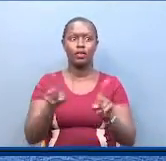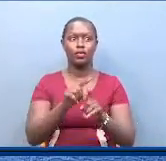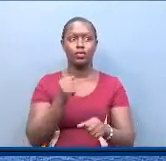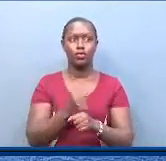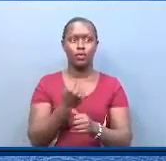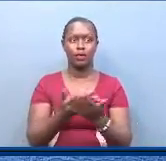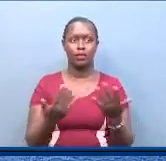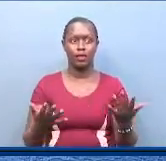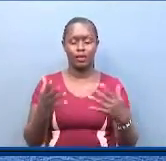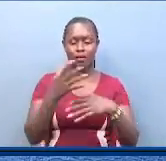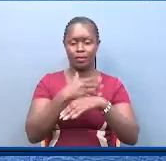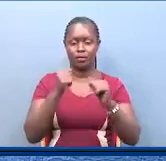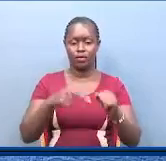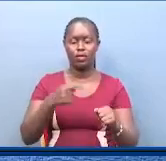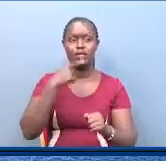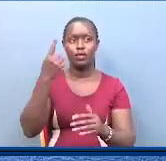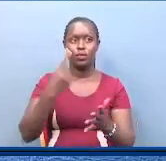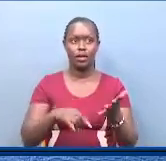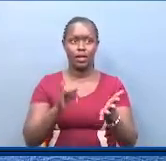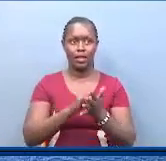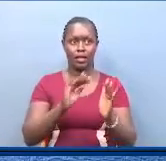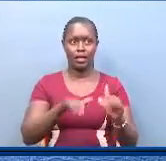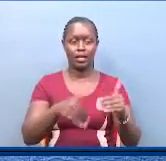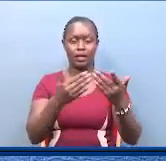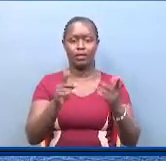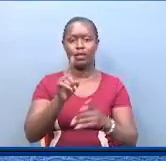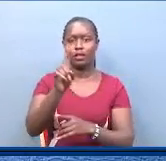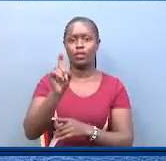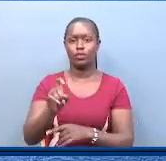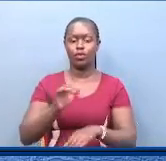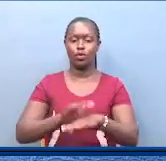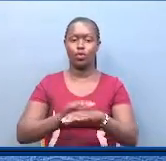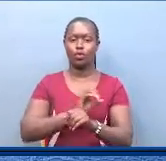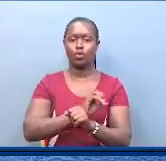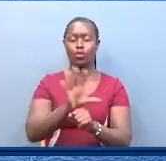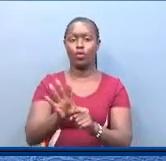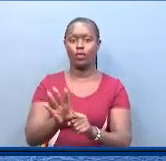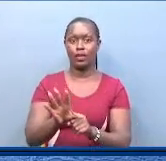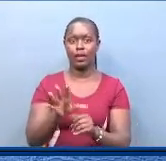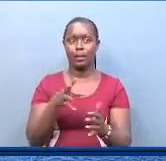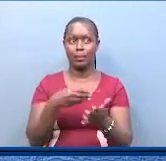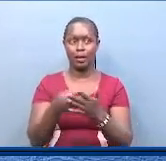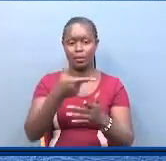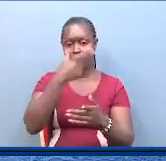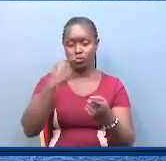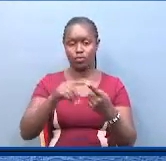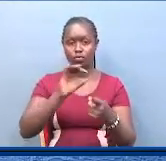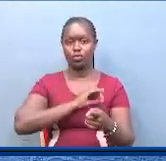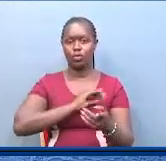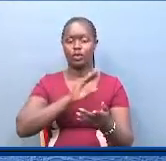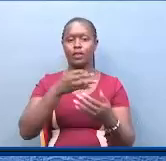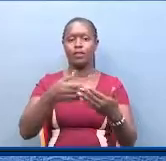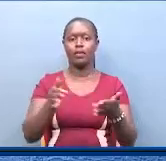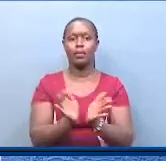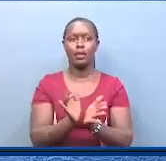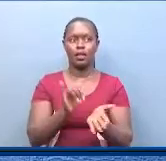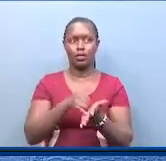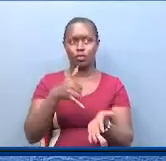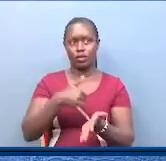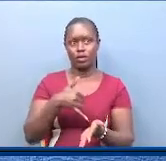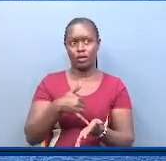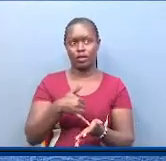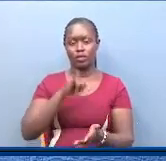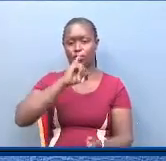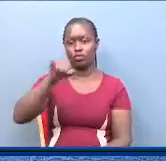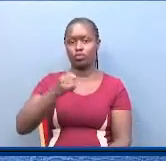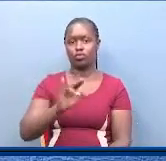The president today told us he will deliver the question on COVID billionaires. It was his own family that was implicated. My colleague